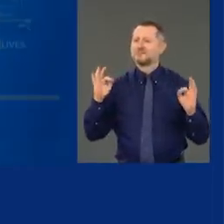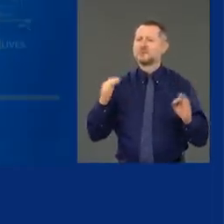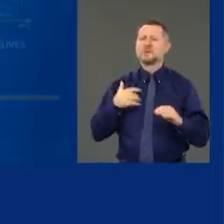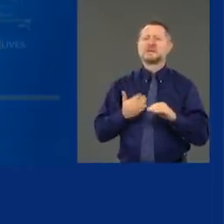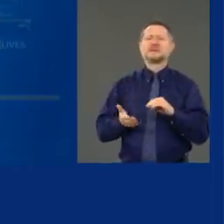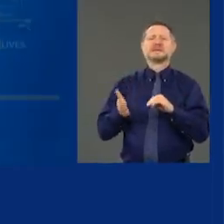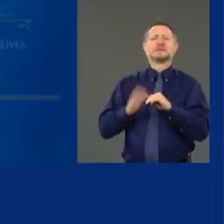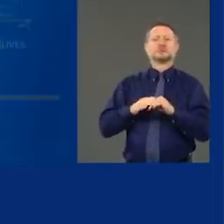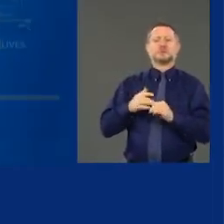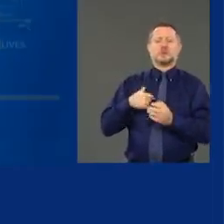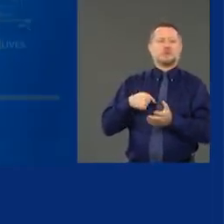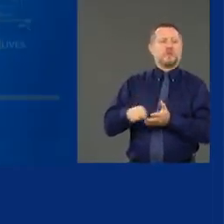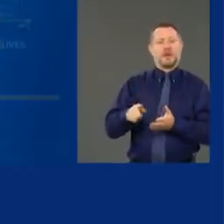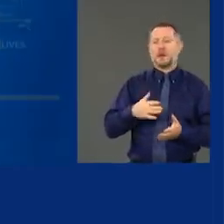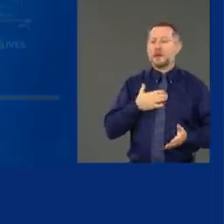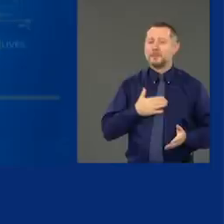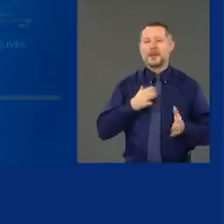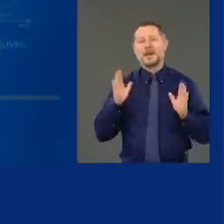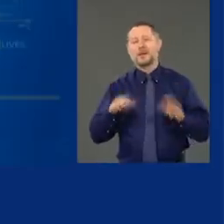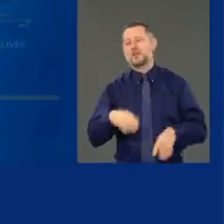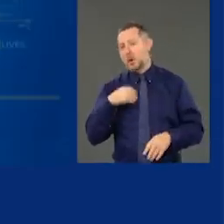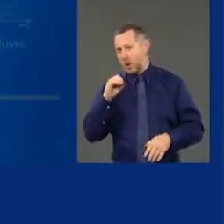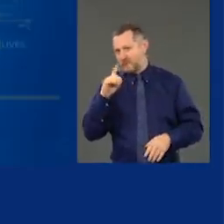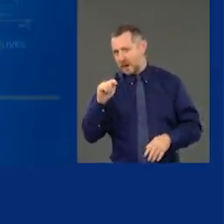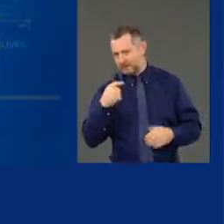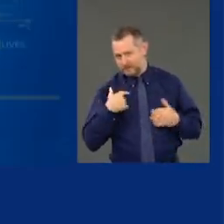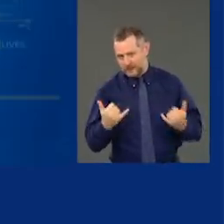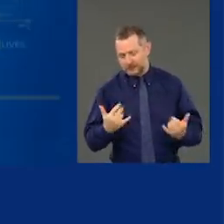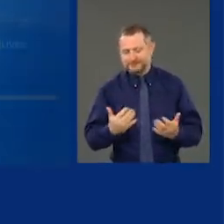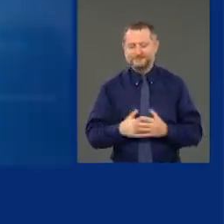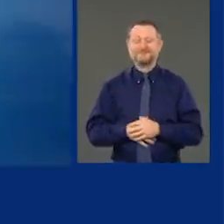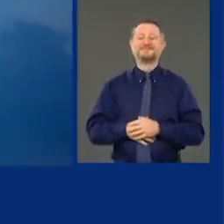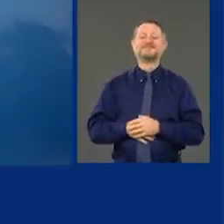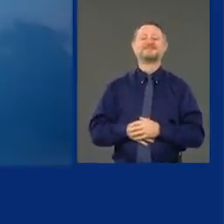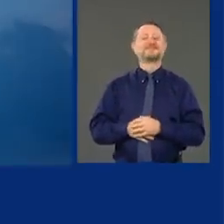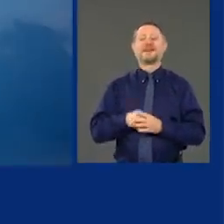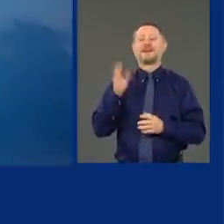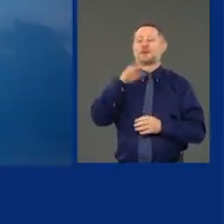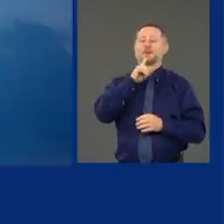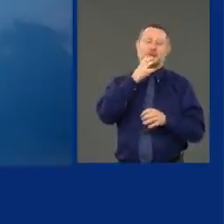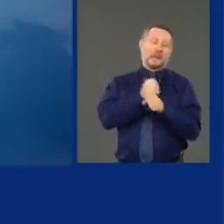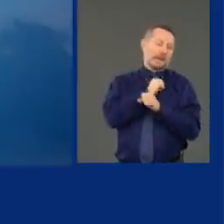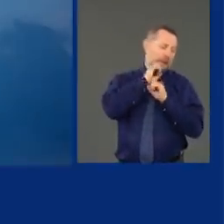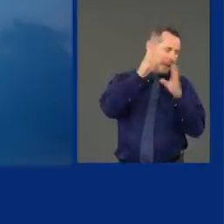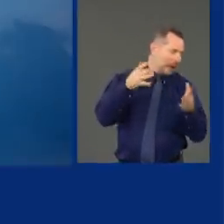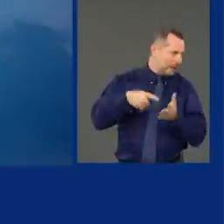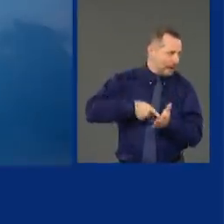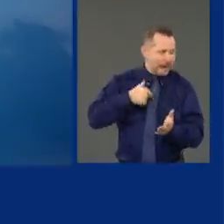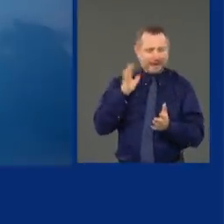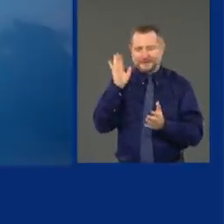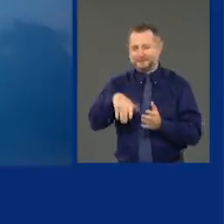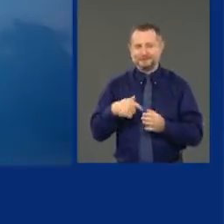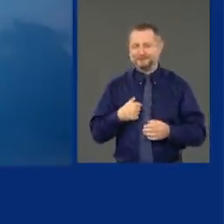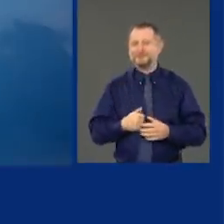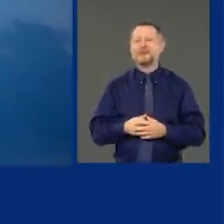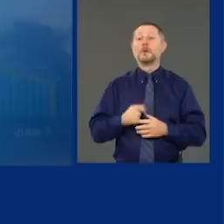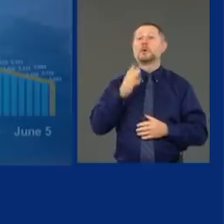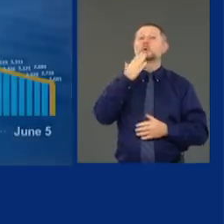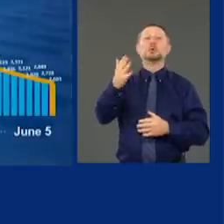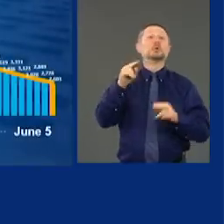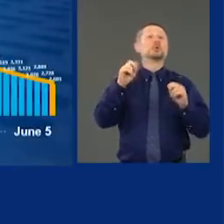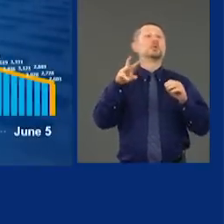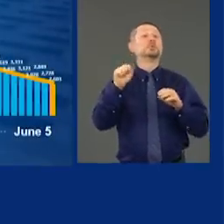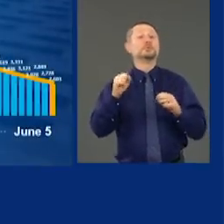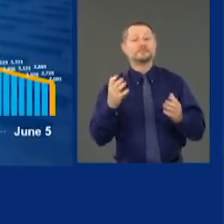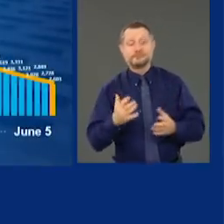happy. Overtime, comp time, none of which I get. Today is a day of good news.